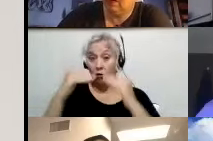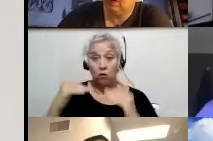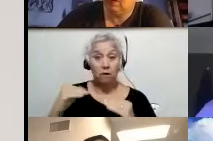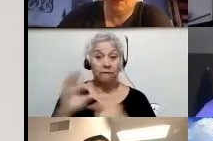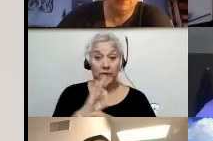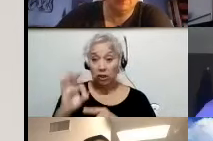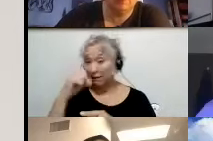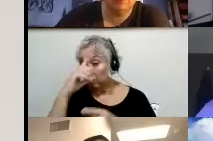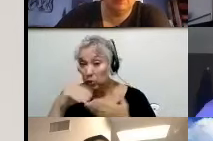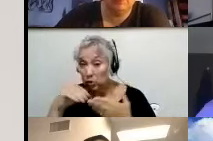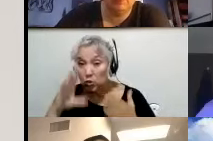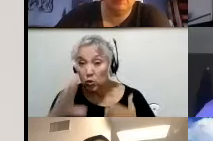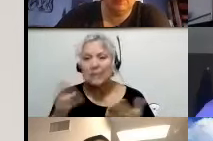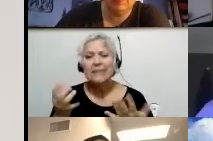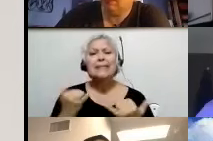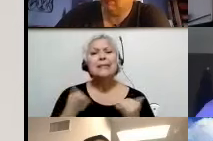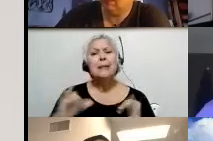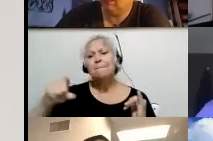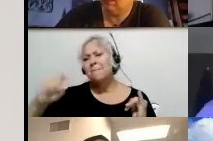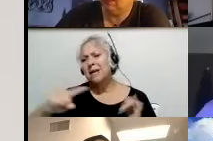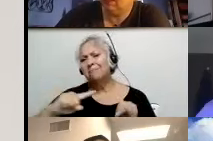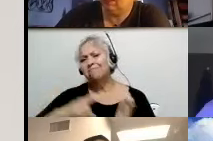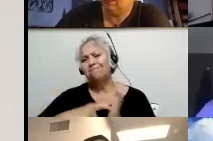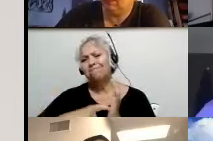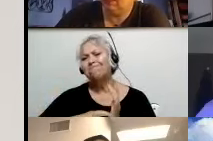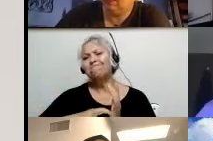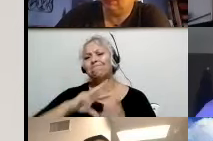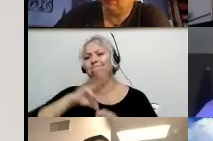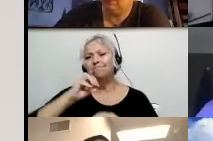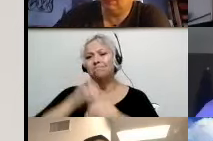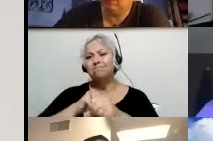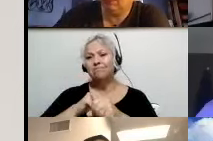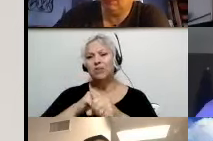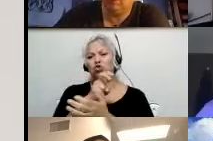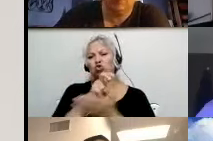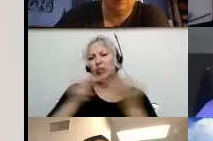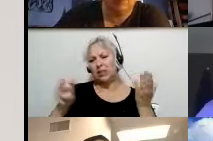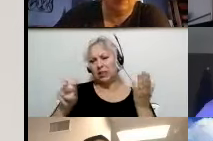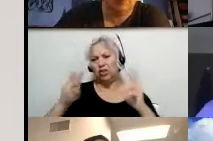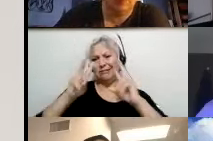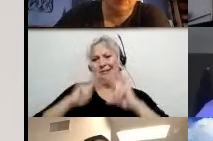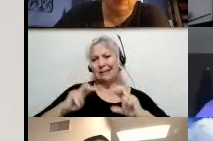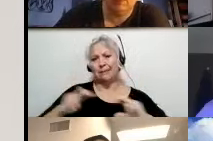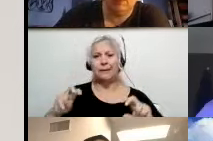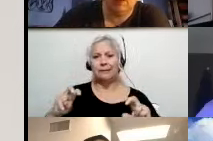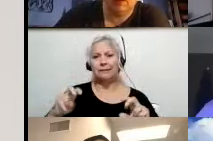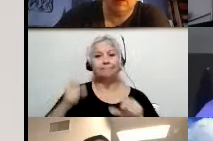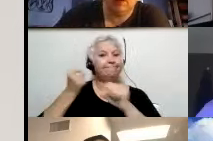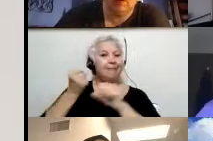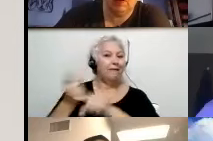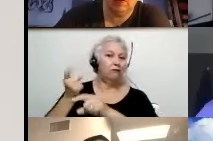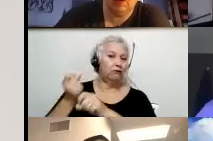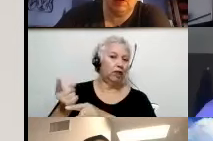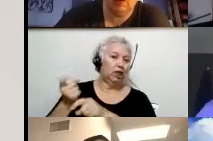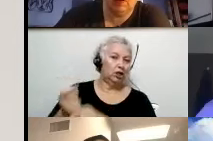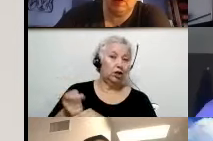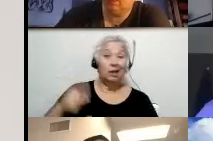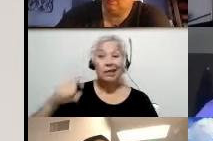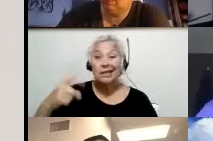for students, they still must participate in transition assessments annually. So if you need